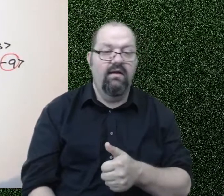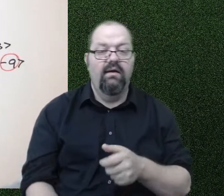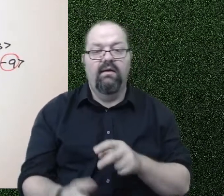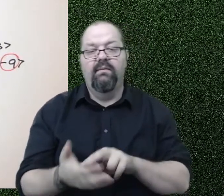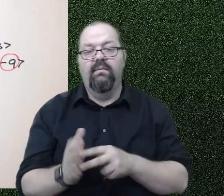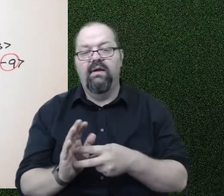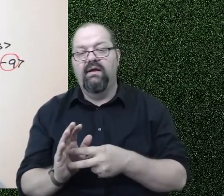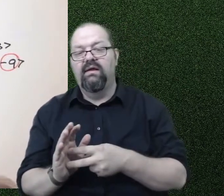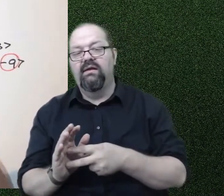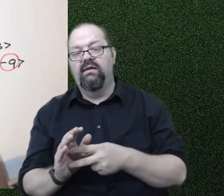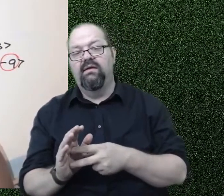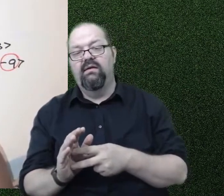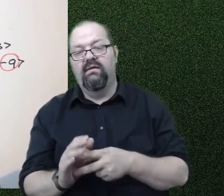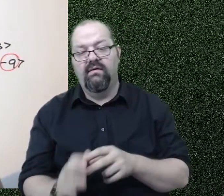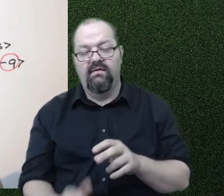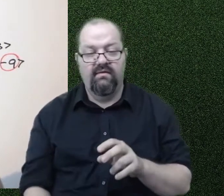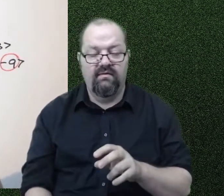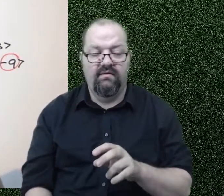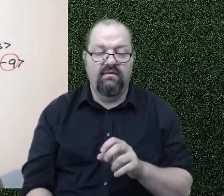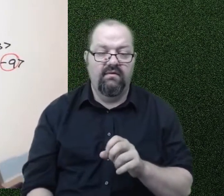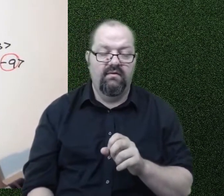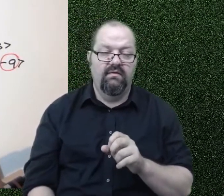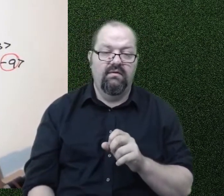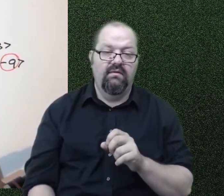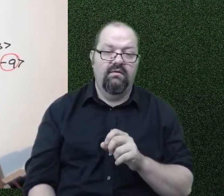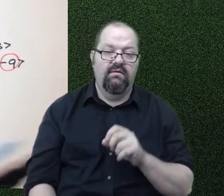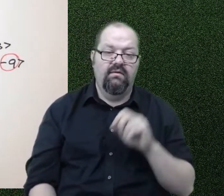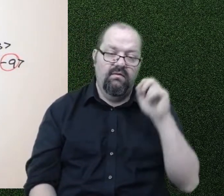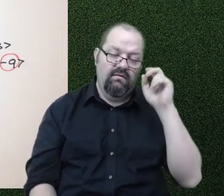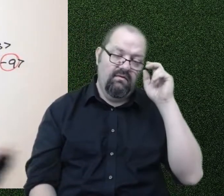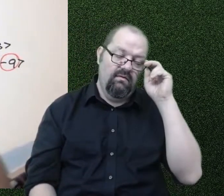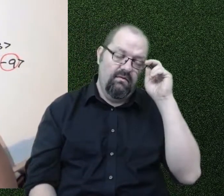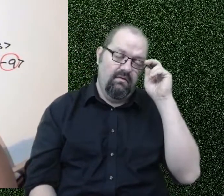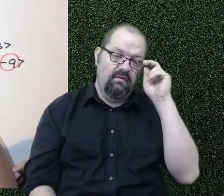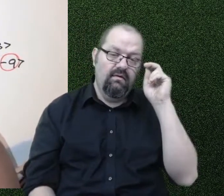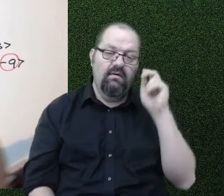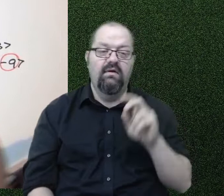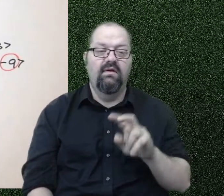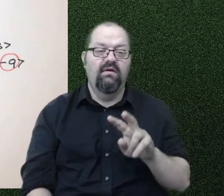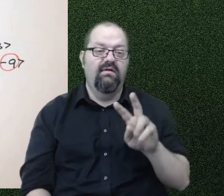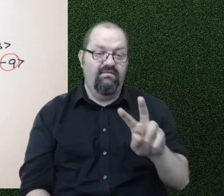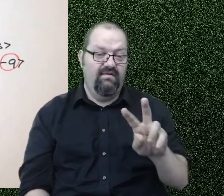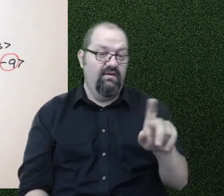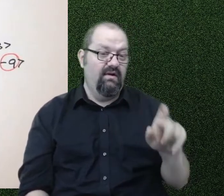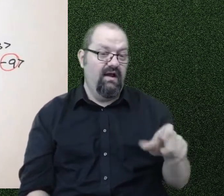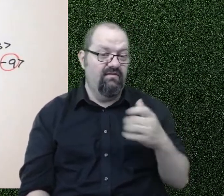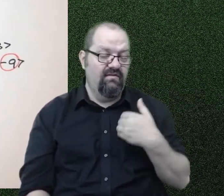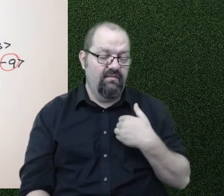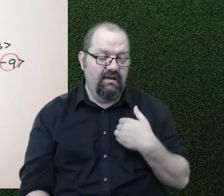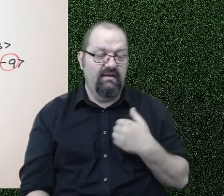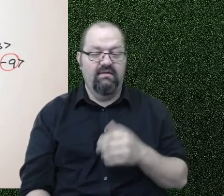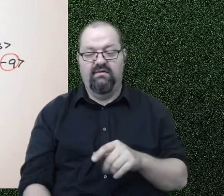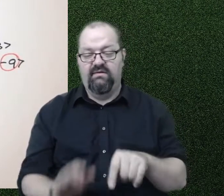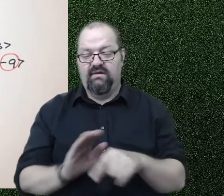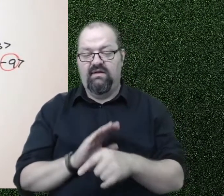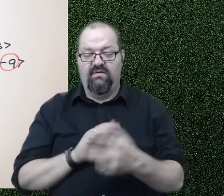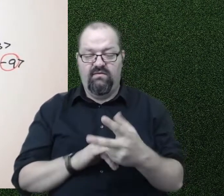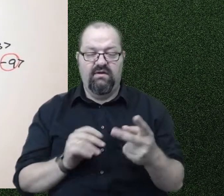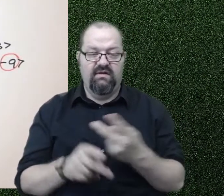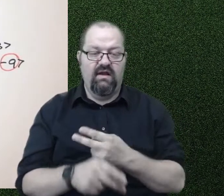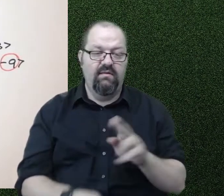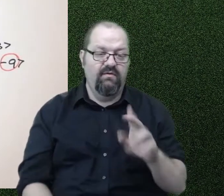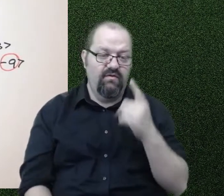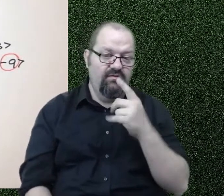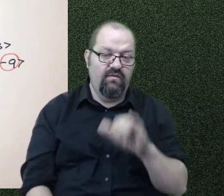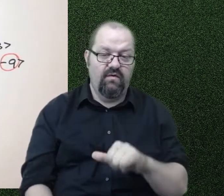me, v is not a constant times u. V would have to be -3 times u for it to work, for those